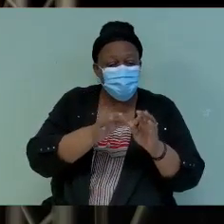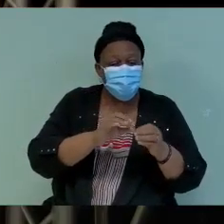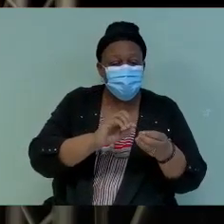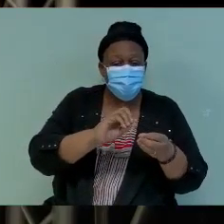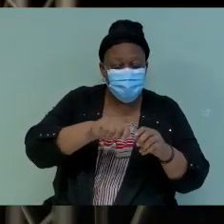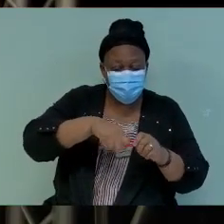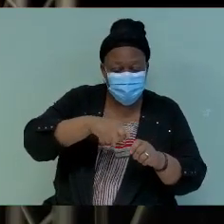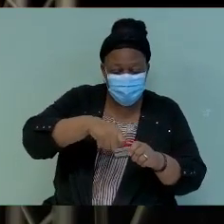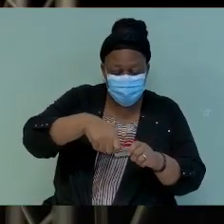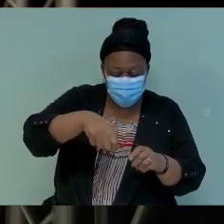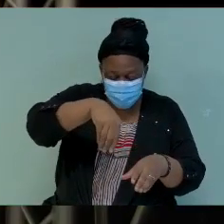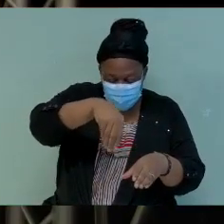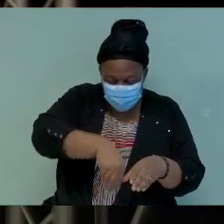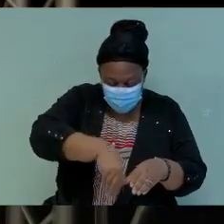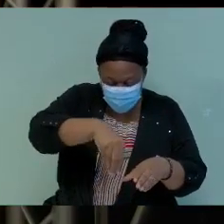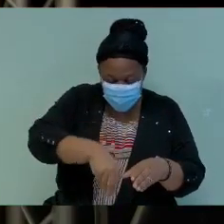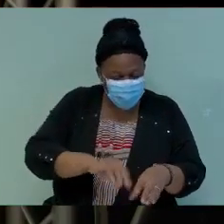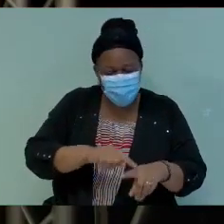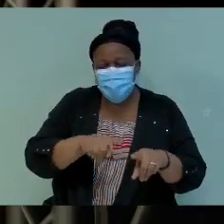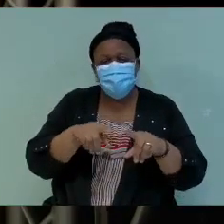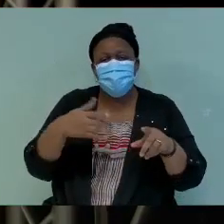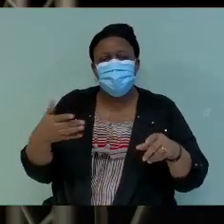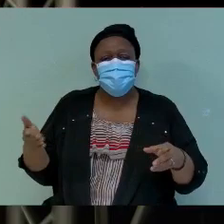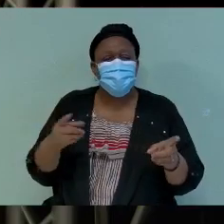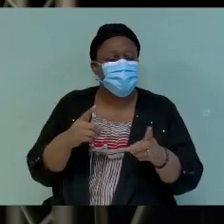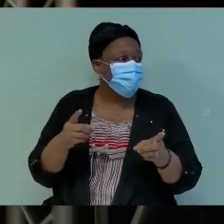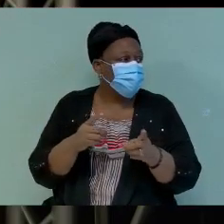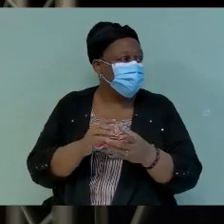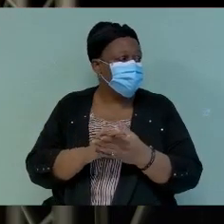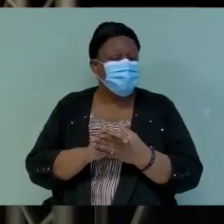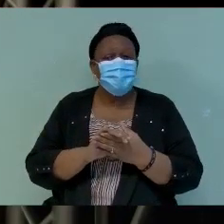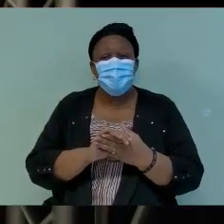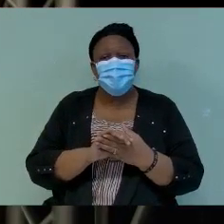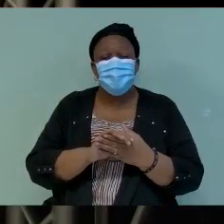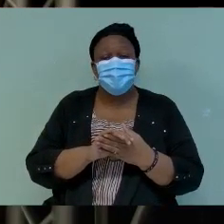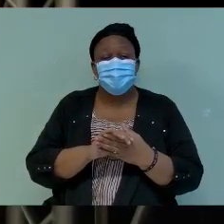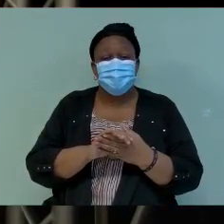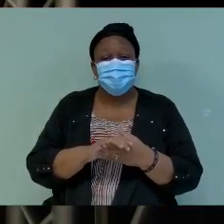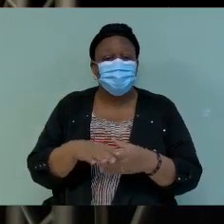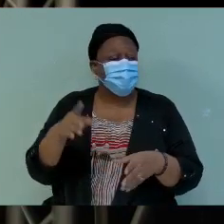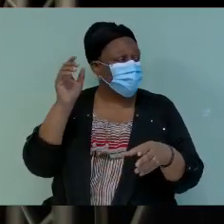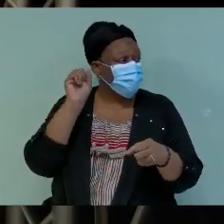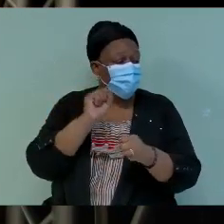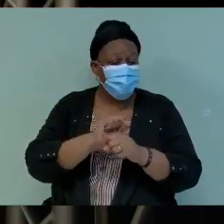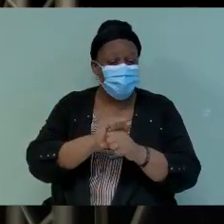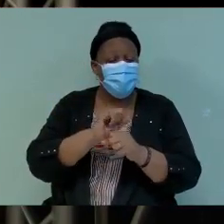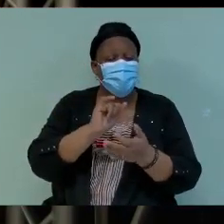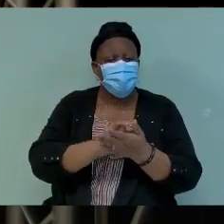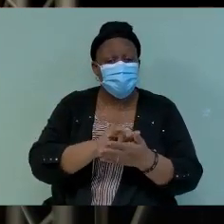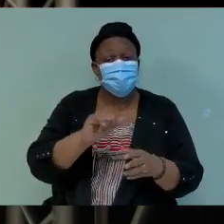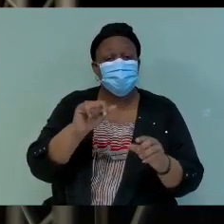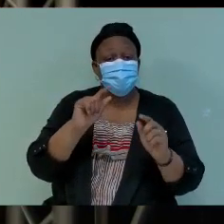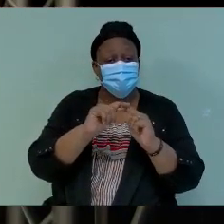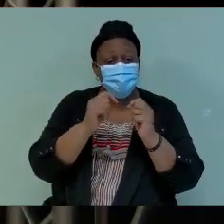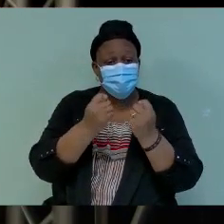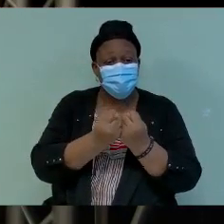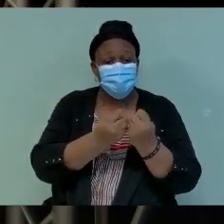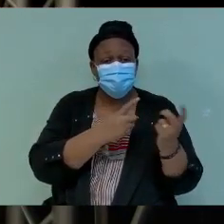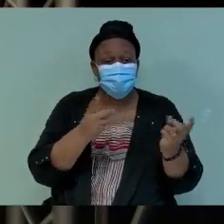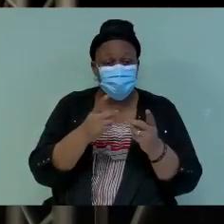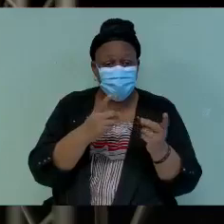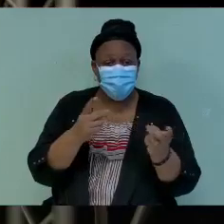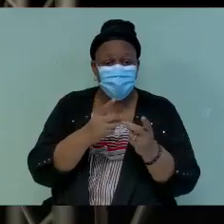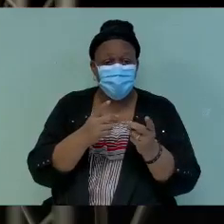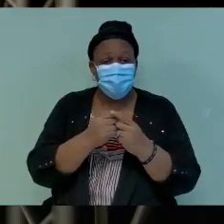this, the functions that the Solid Waste Management Corporation carries out, that is,